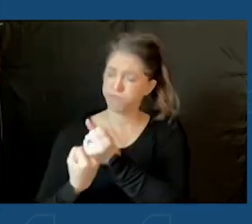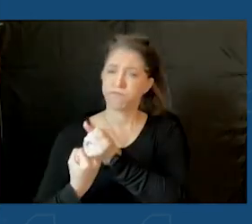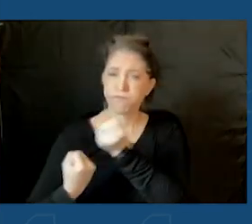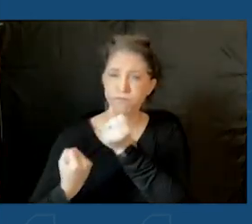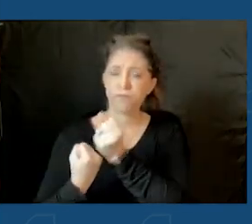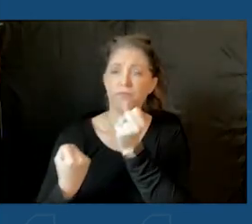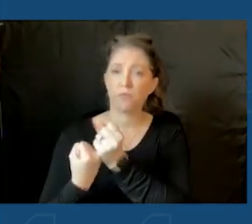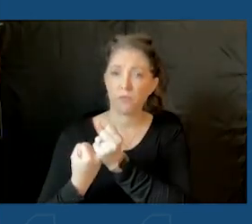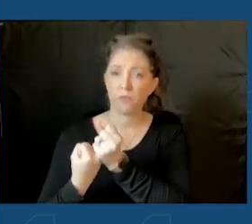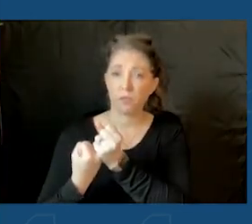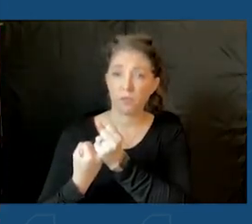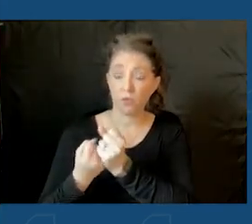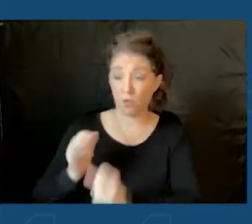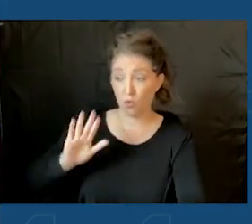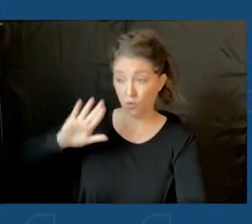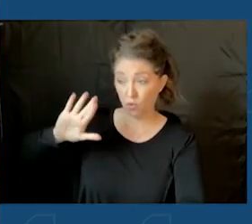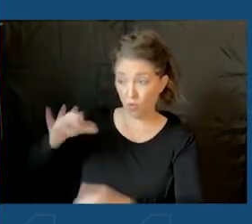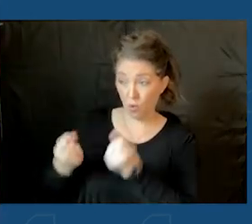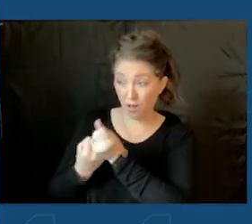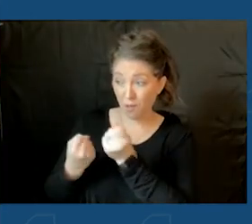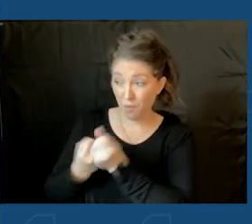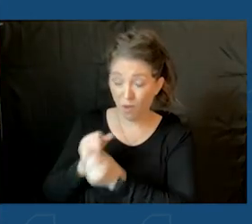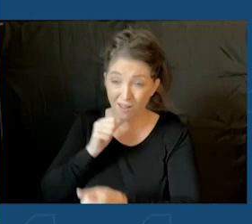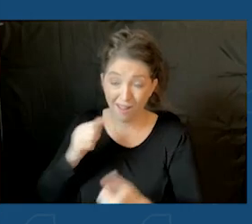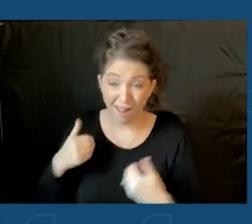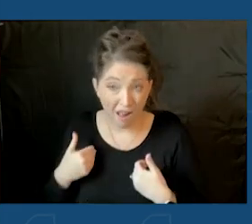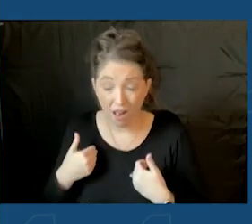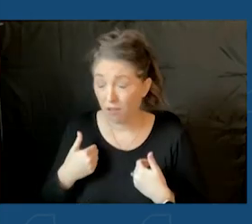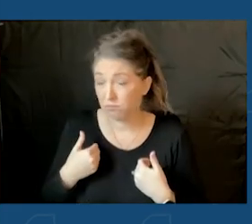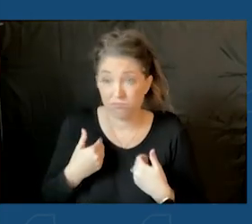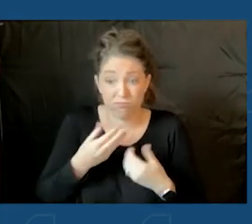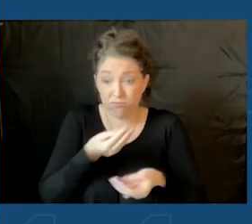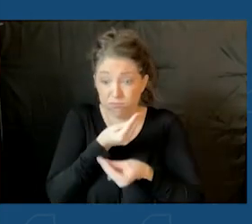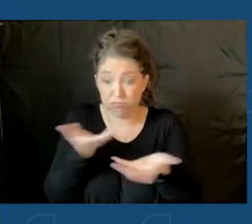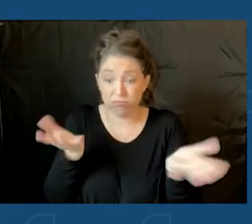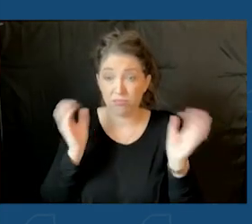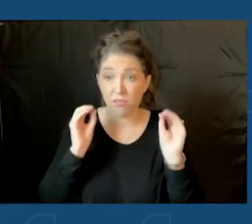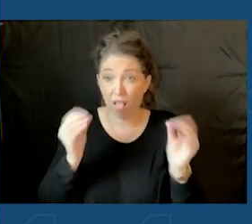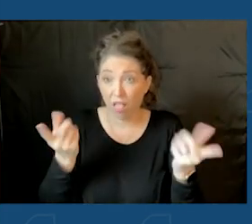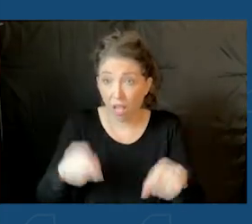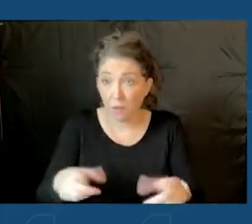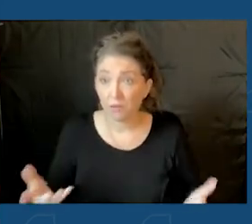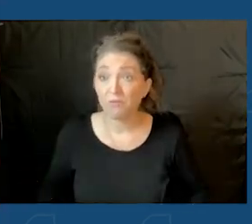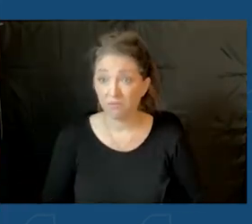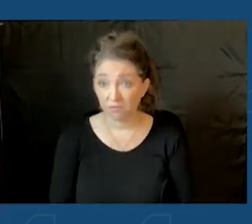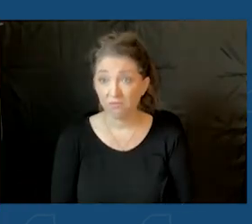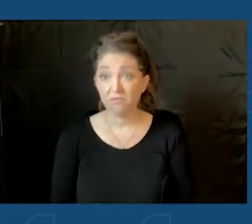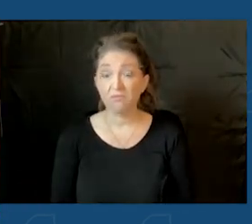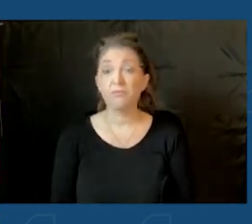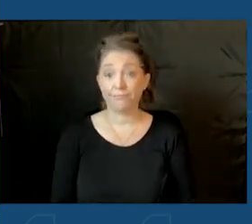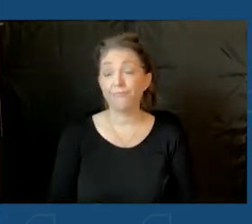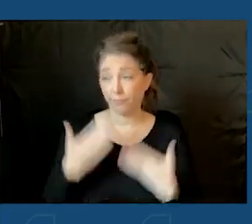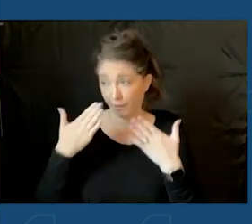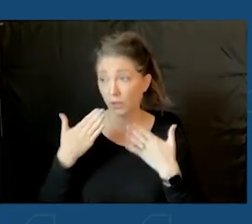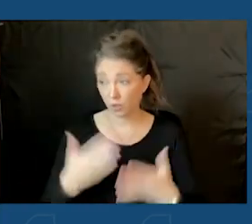that support, we would not be here today. So thank you. And thank you.